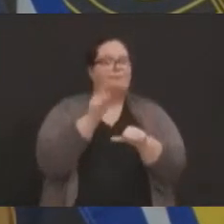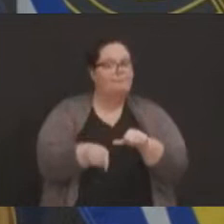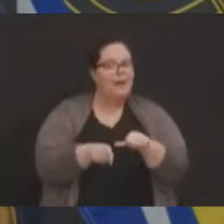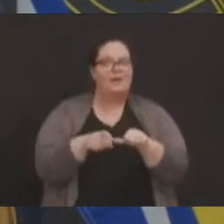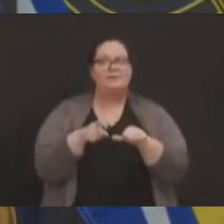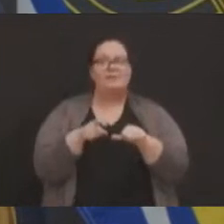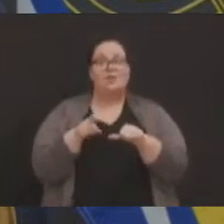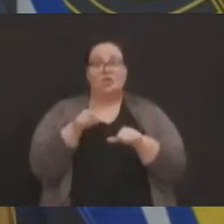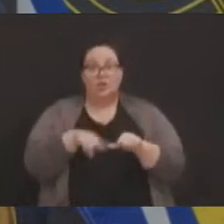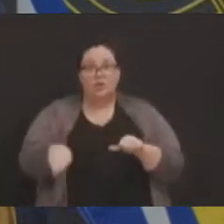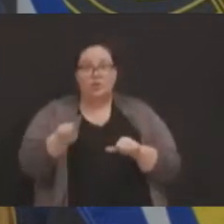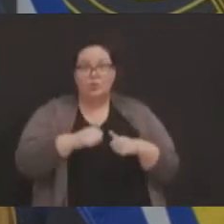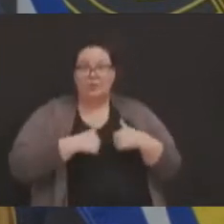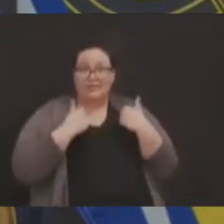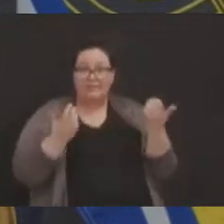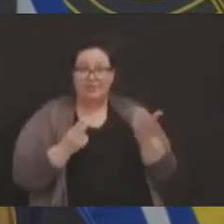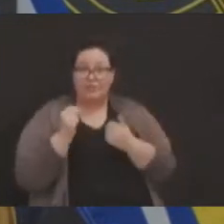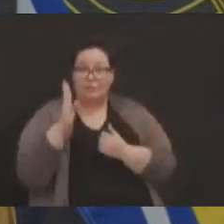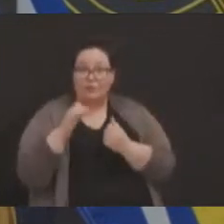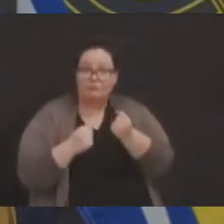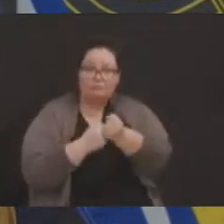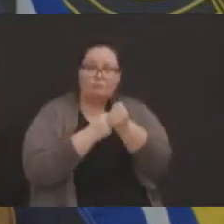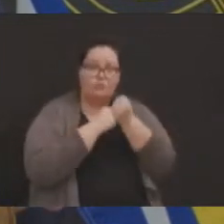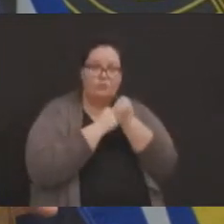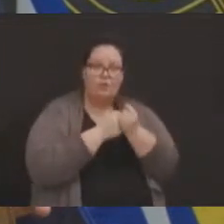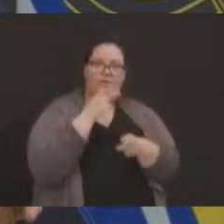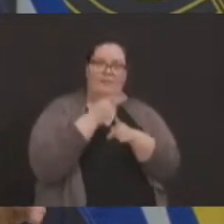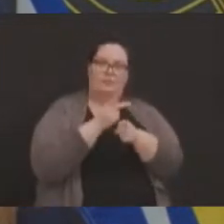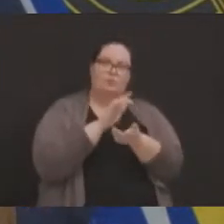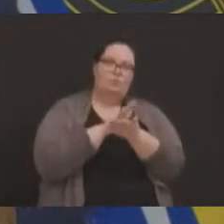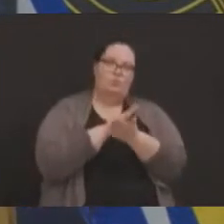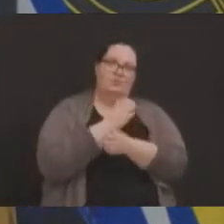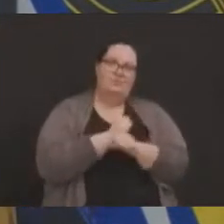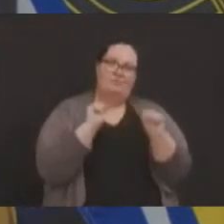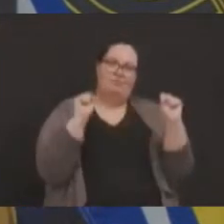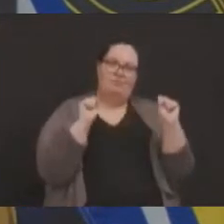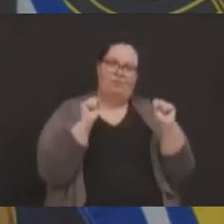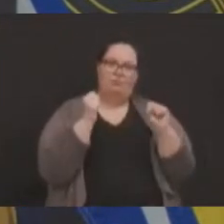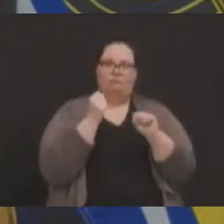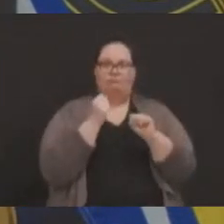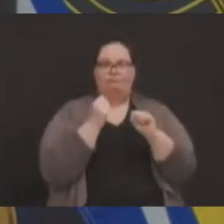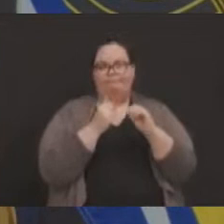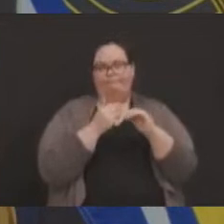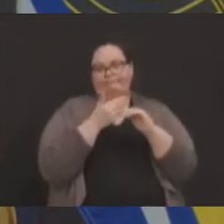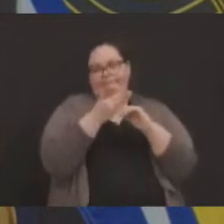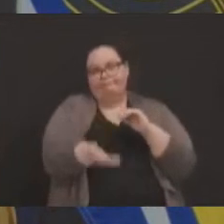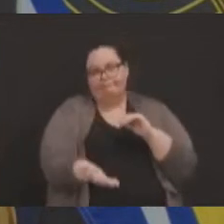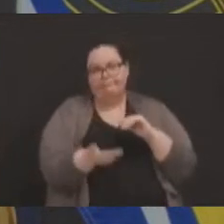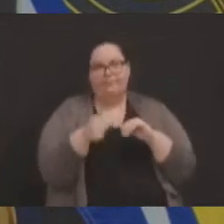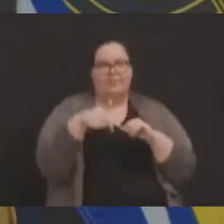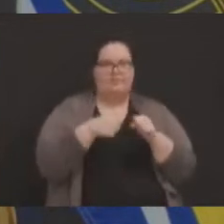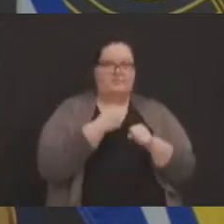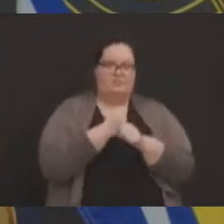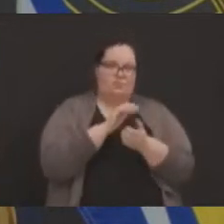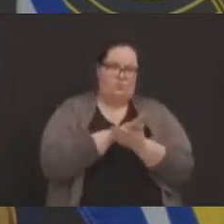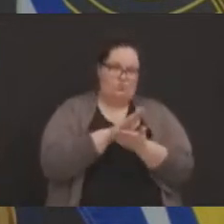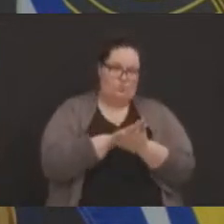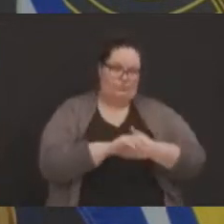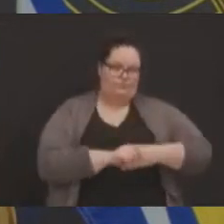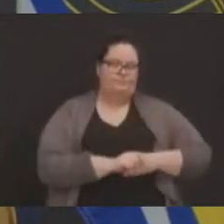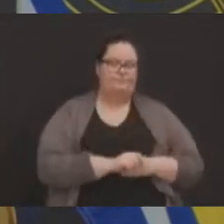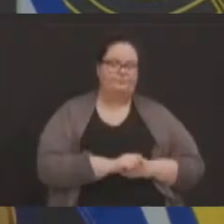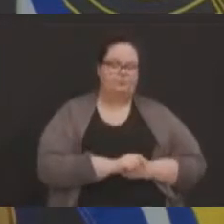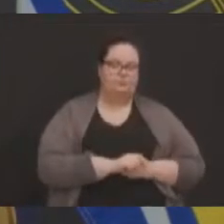As we all know, the virus does not move on its own. If we limit our movements as much as possible, we